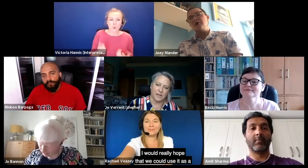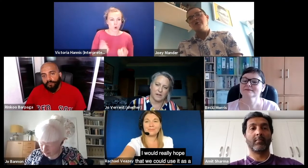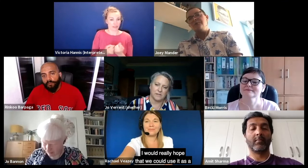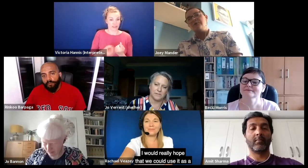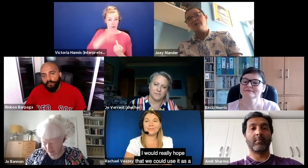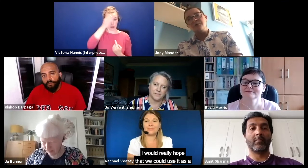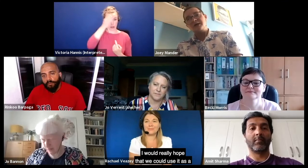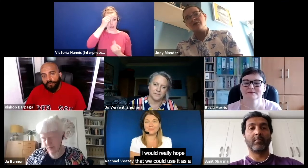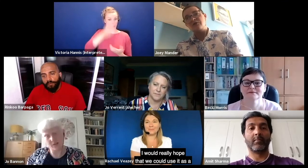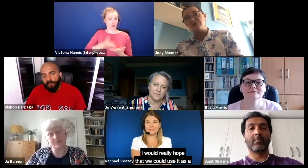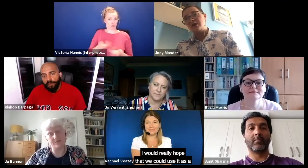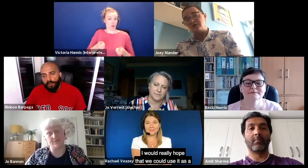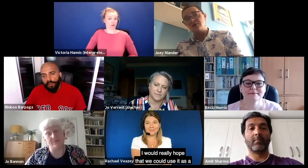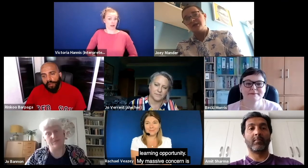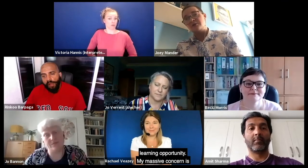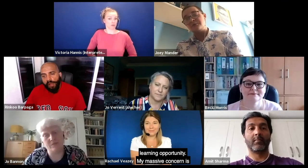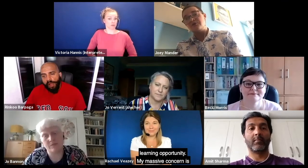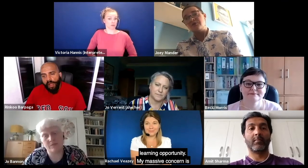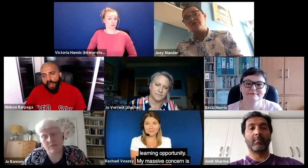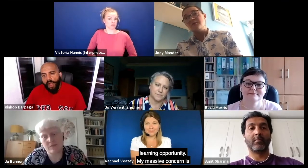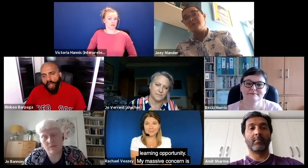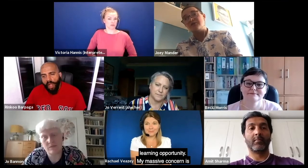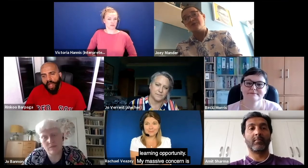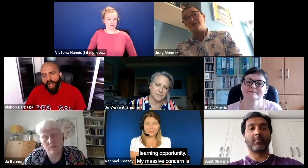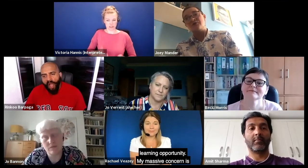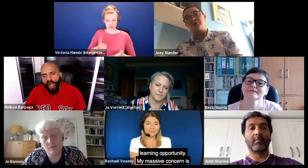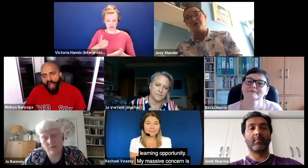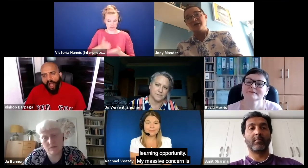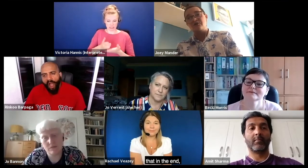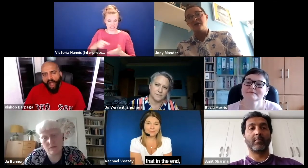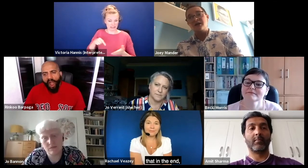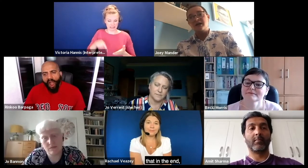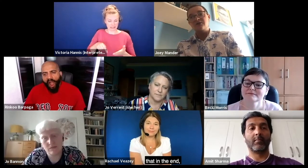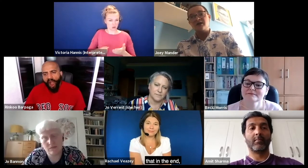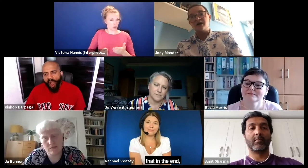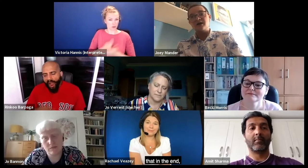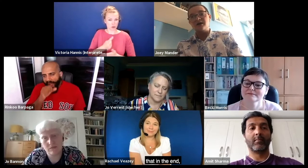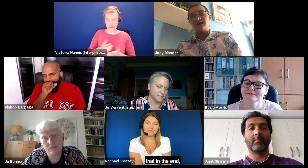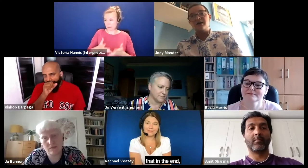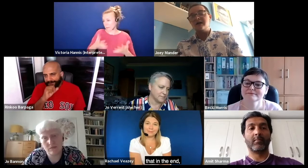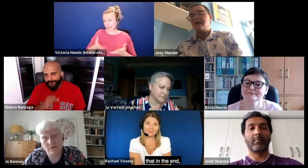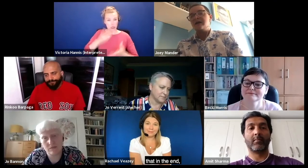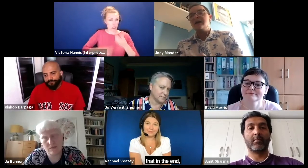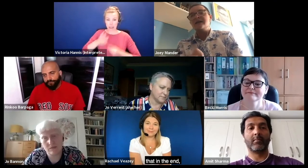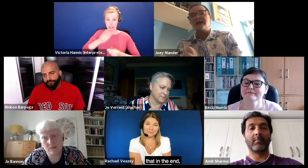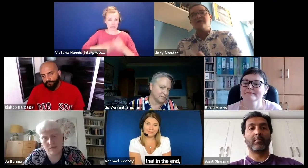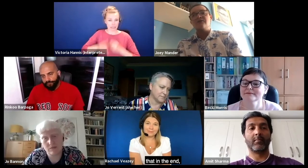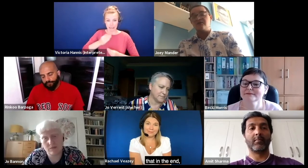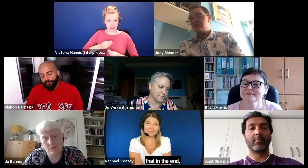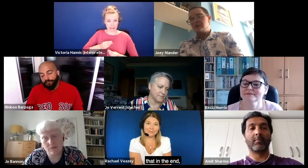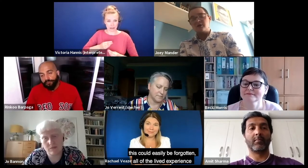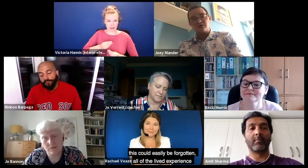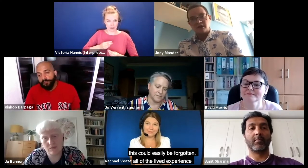really hope that we could use it as a learning opportunity. My massive concern is that in the